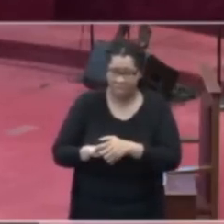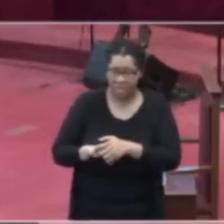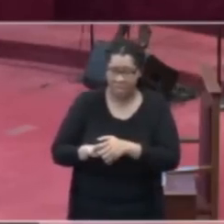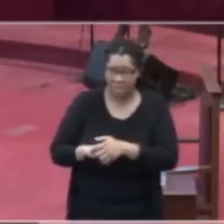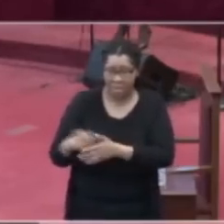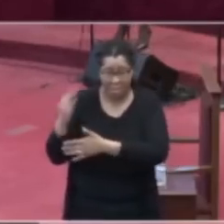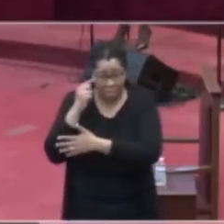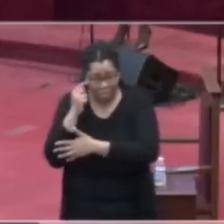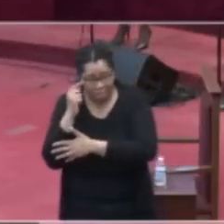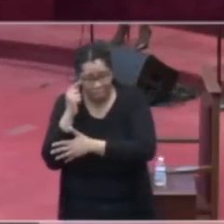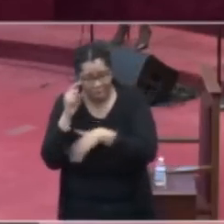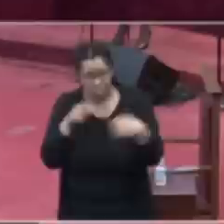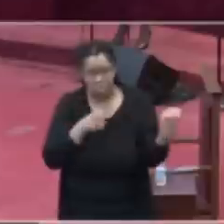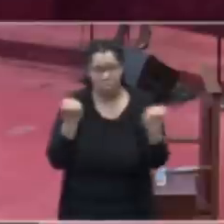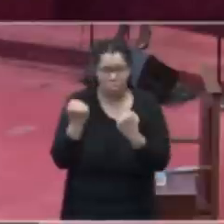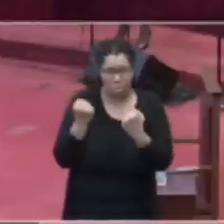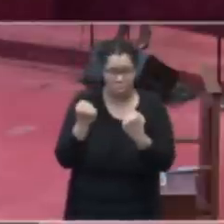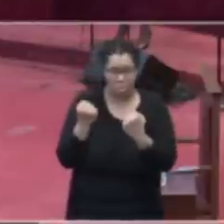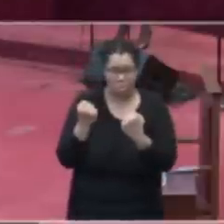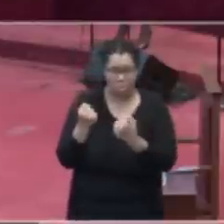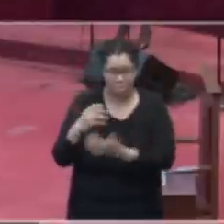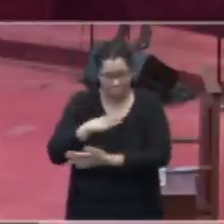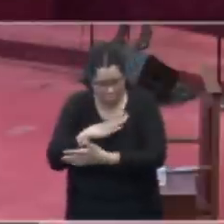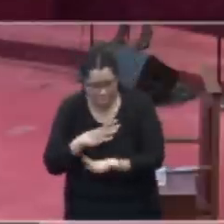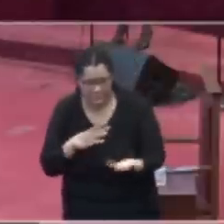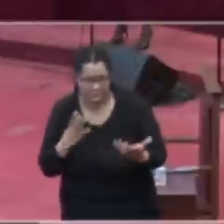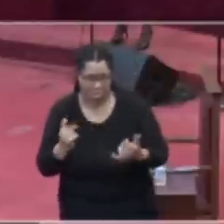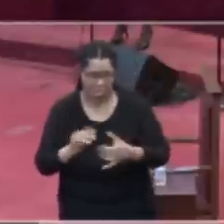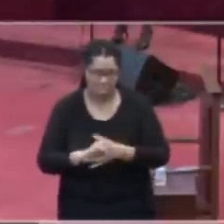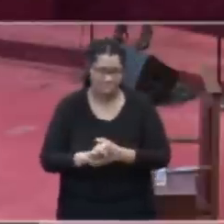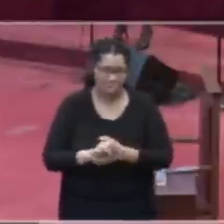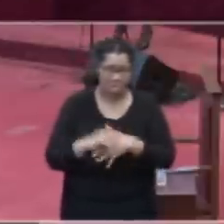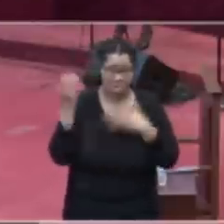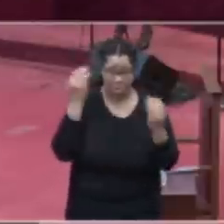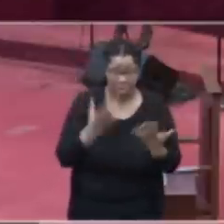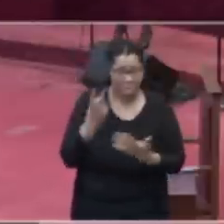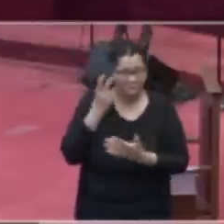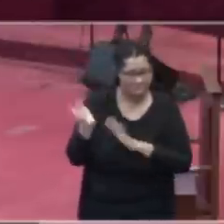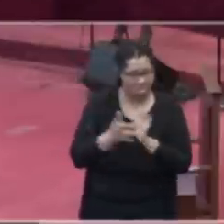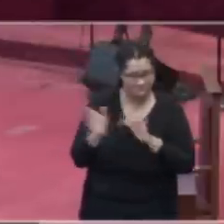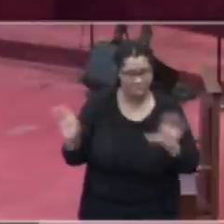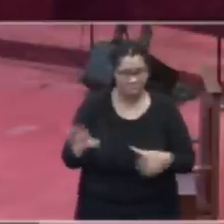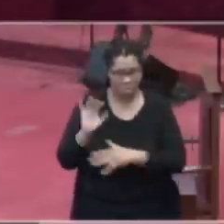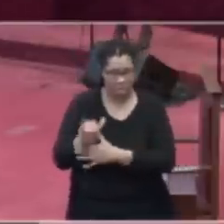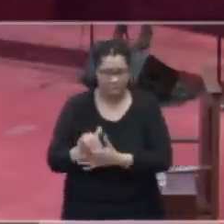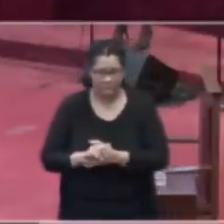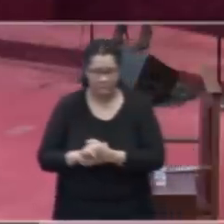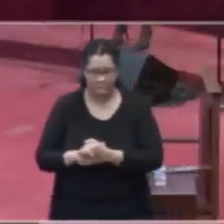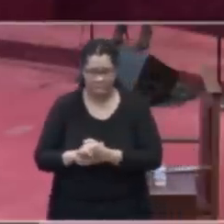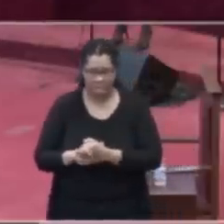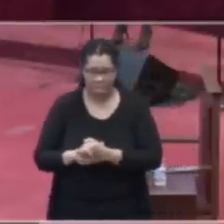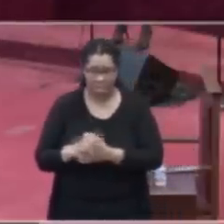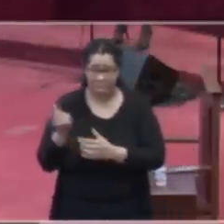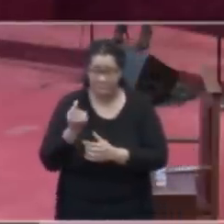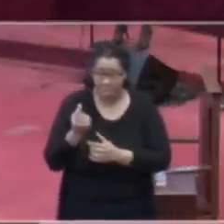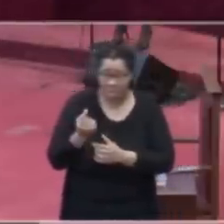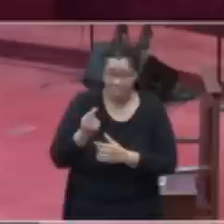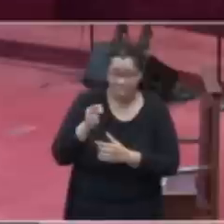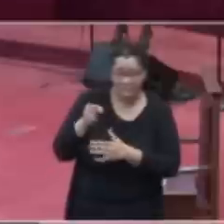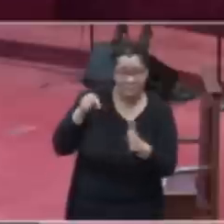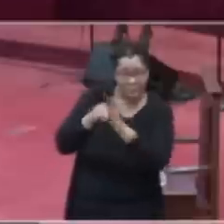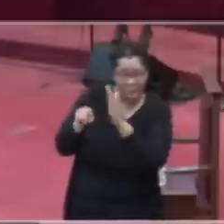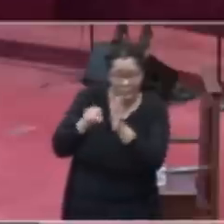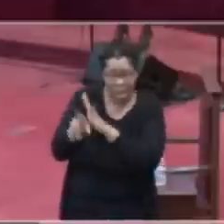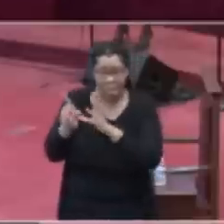clothed, and in their right mind. I'm telling you, I've watched him take a gangbanger who came in